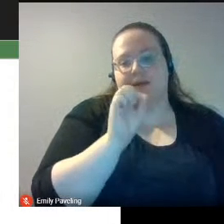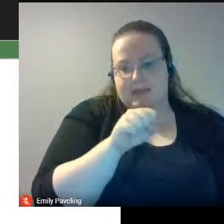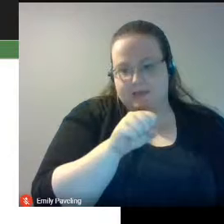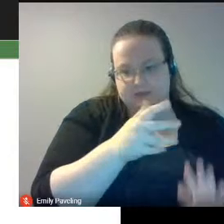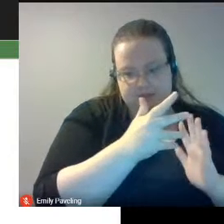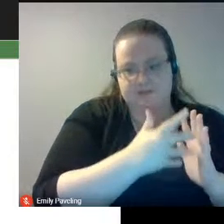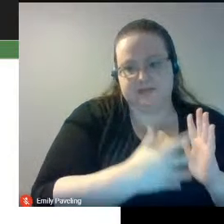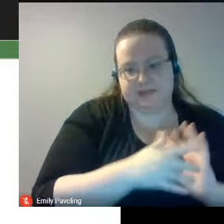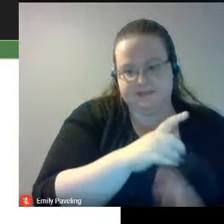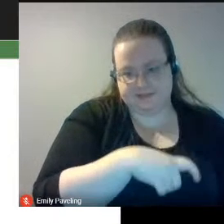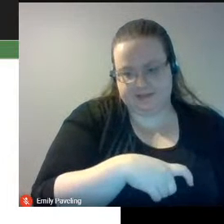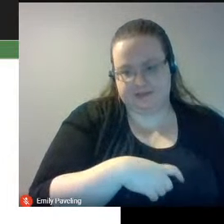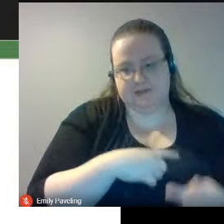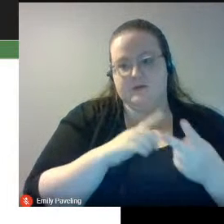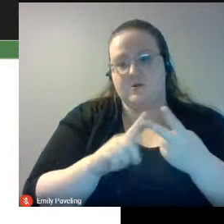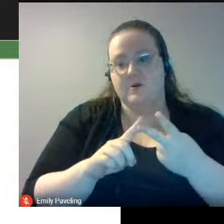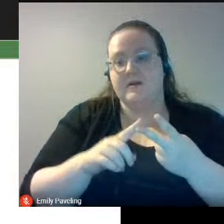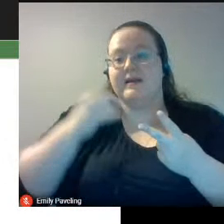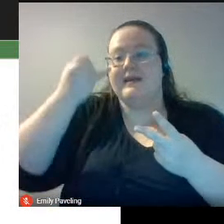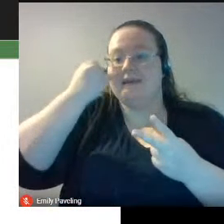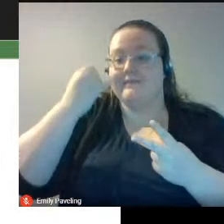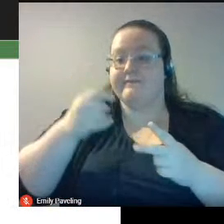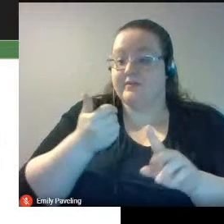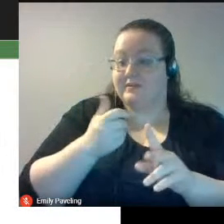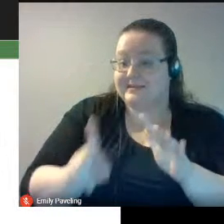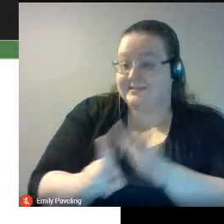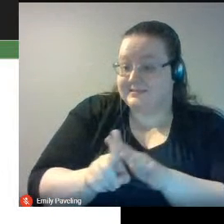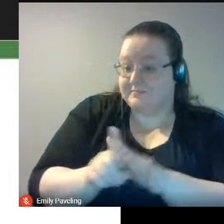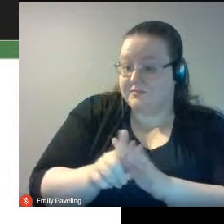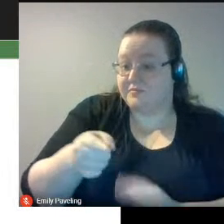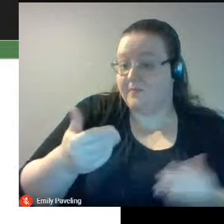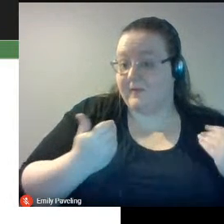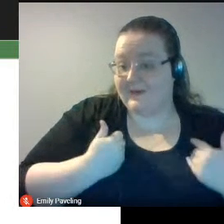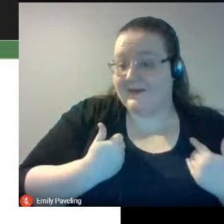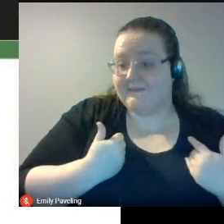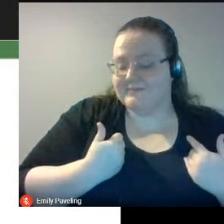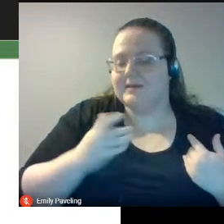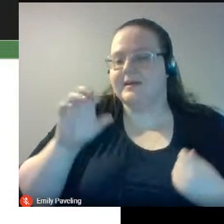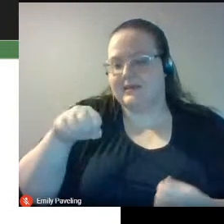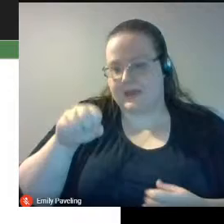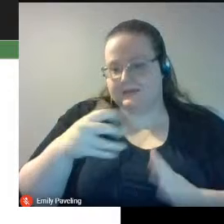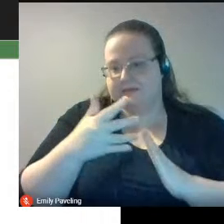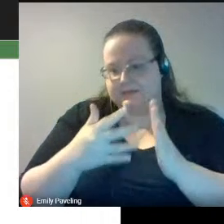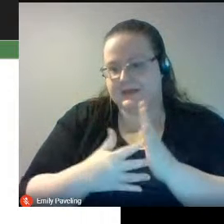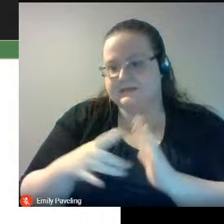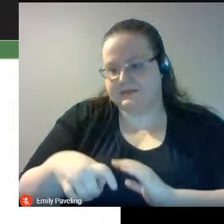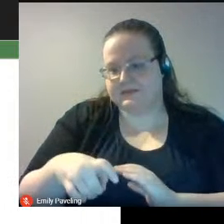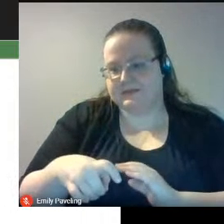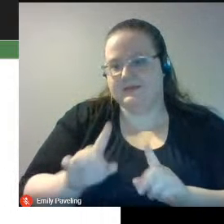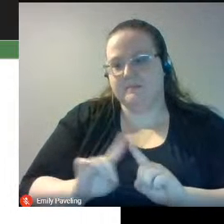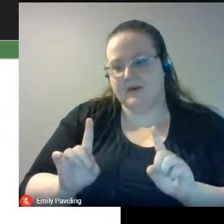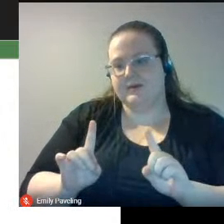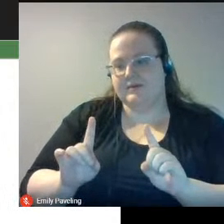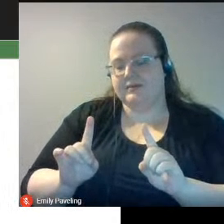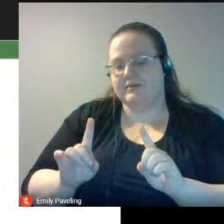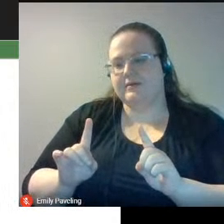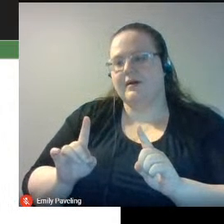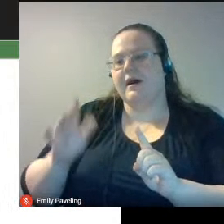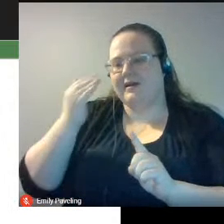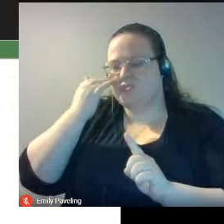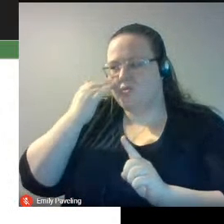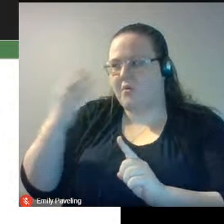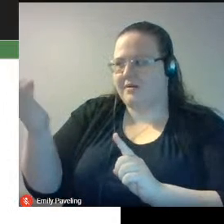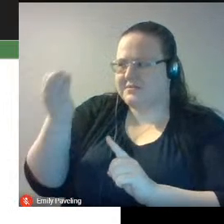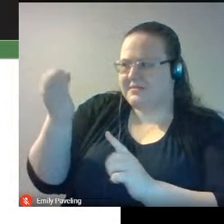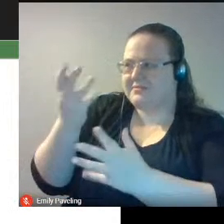subject in other parts of the province, and I just want to take a moment to reassure you that this is not required here in Halton.